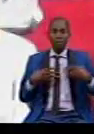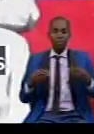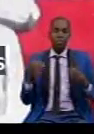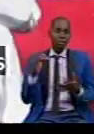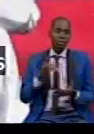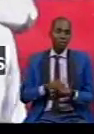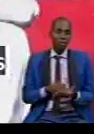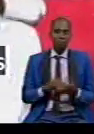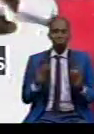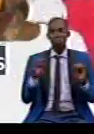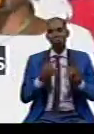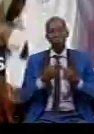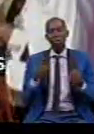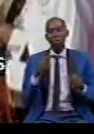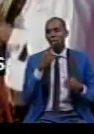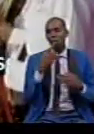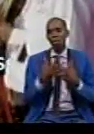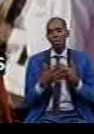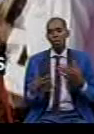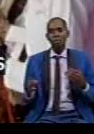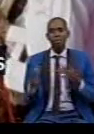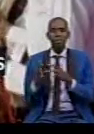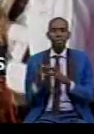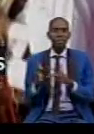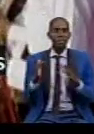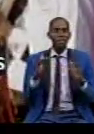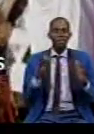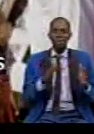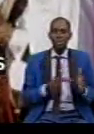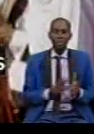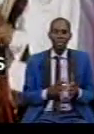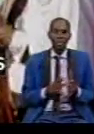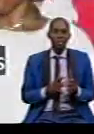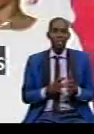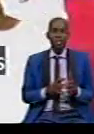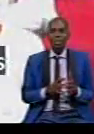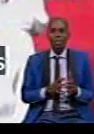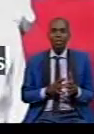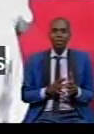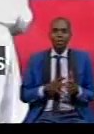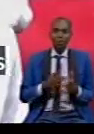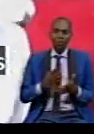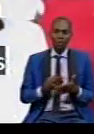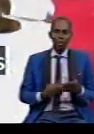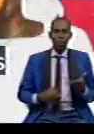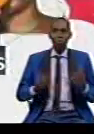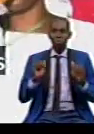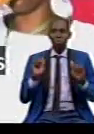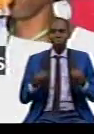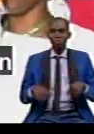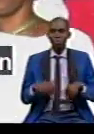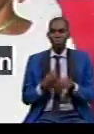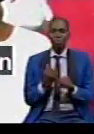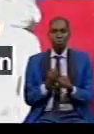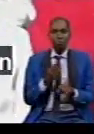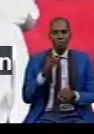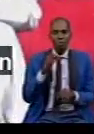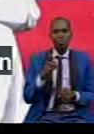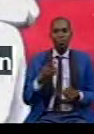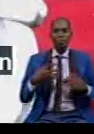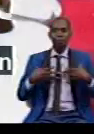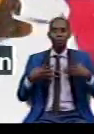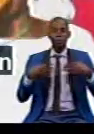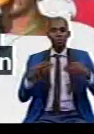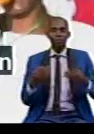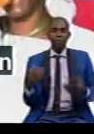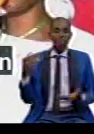your progress in Jesus' name. nothing below, nothing